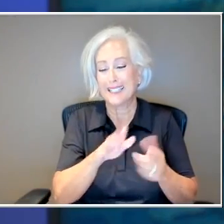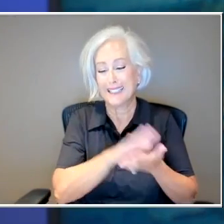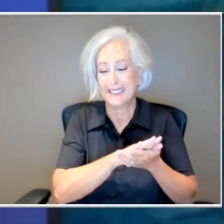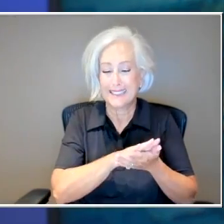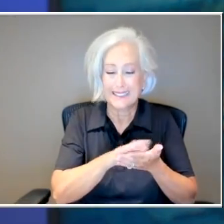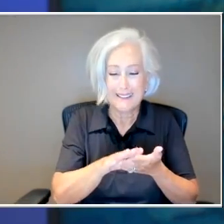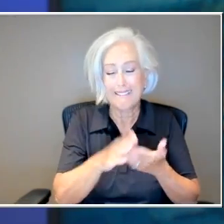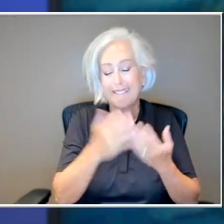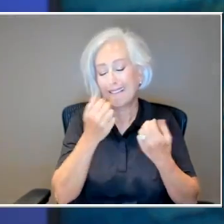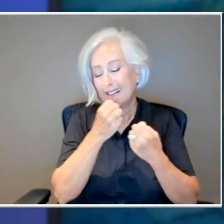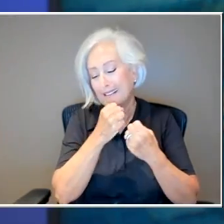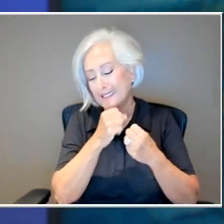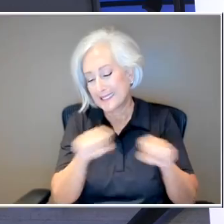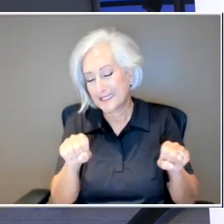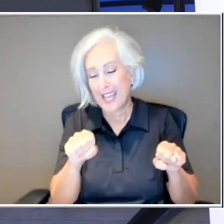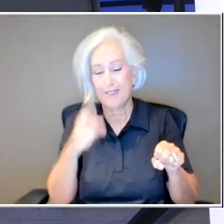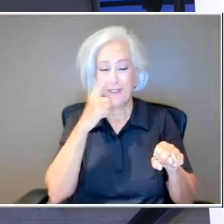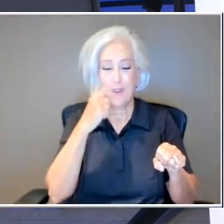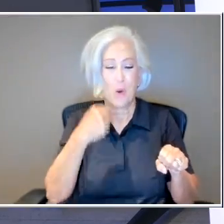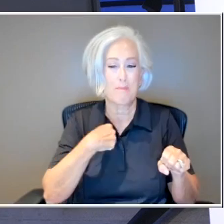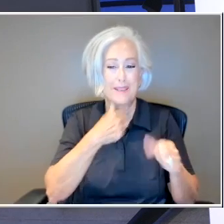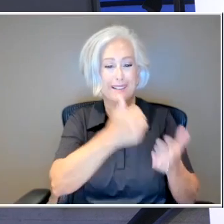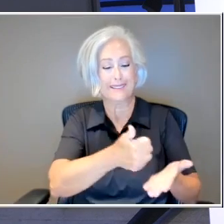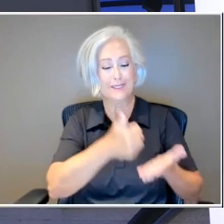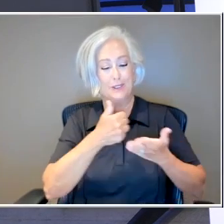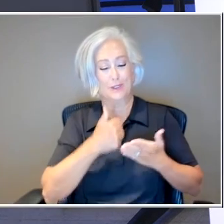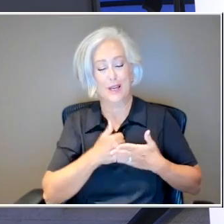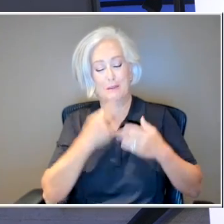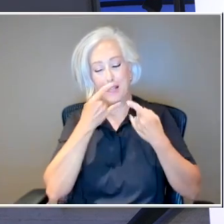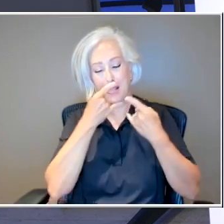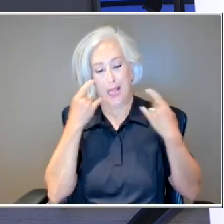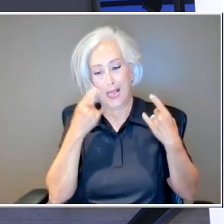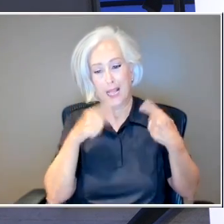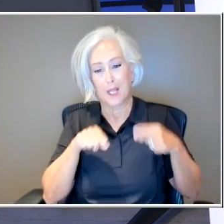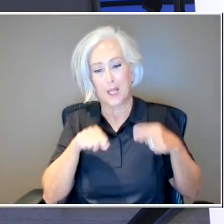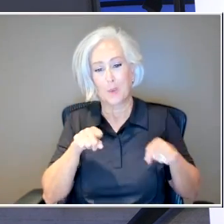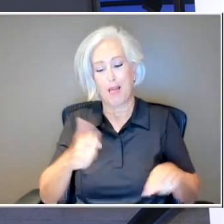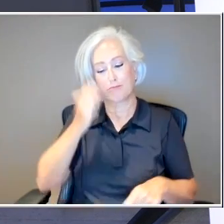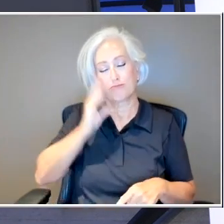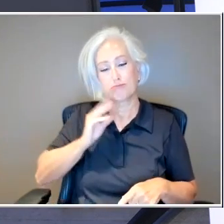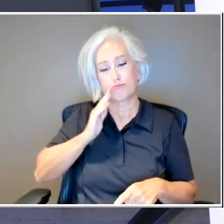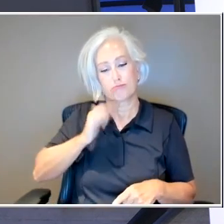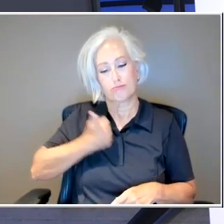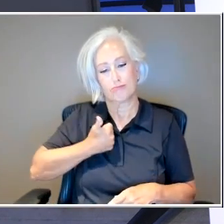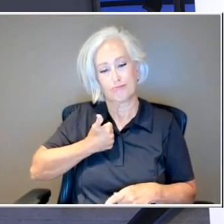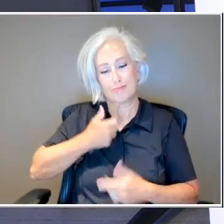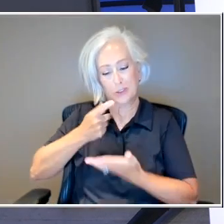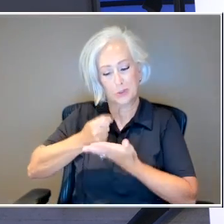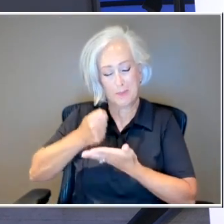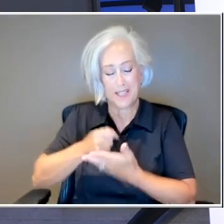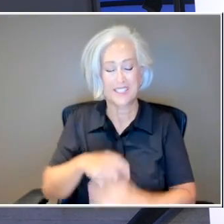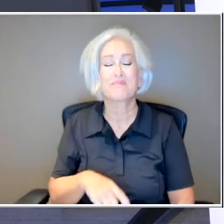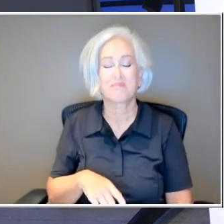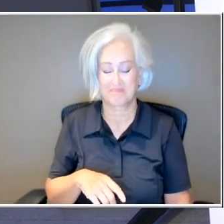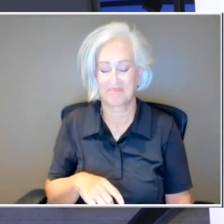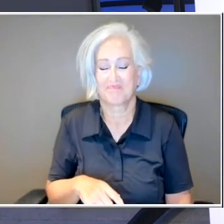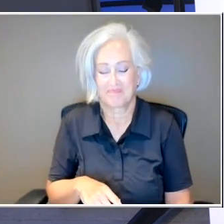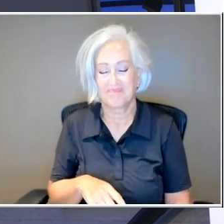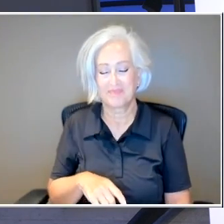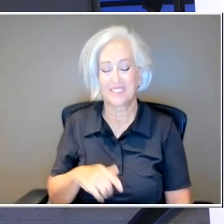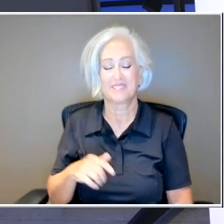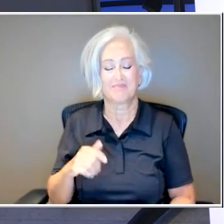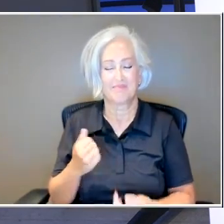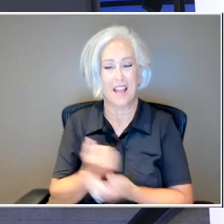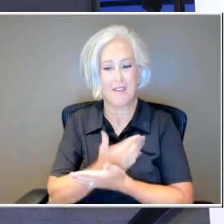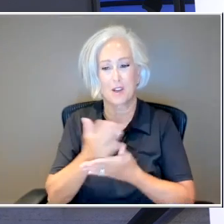Right. Everyone was on board. Everyone was on board, yeah. So I want to talk a little bit about, because when we talk about 2